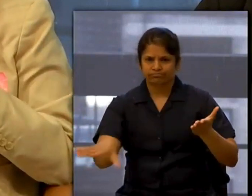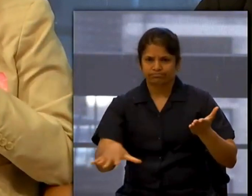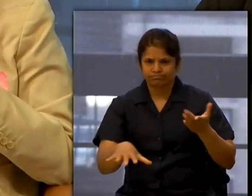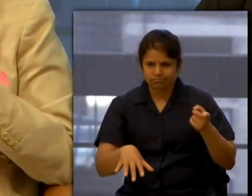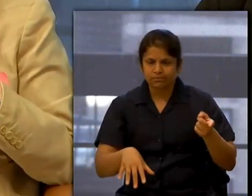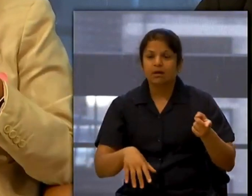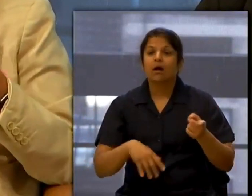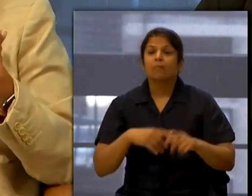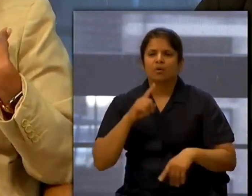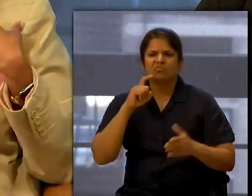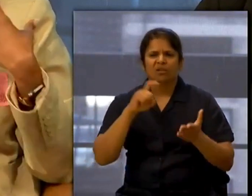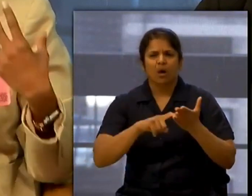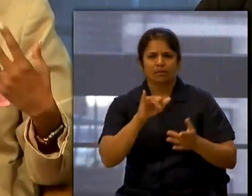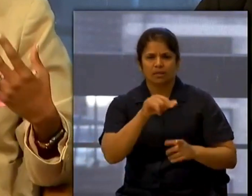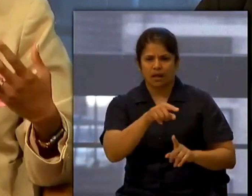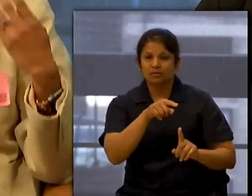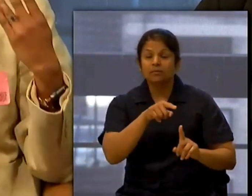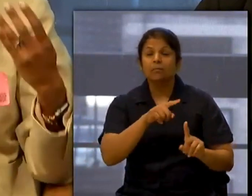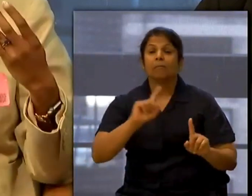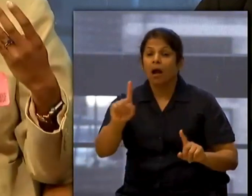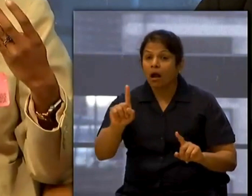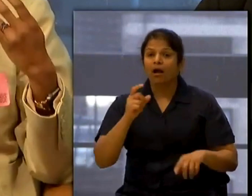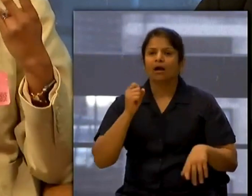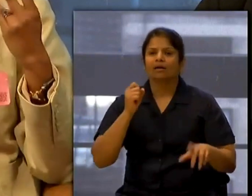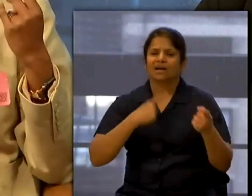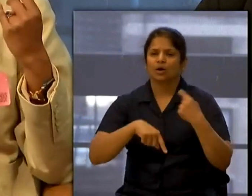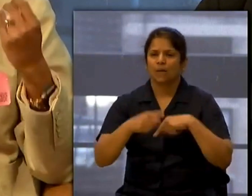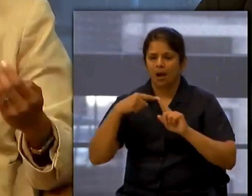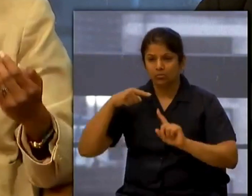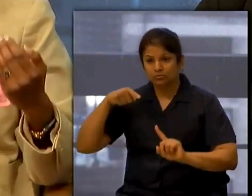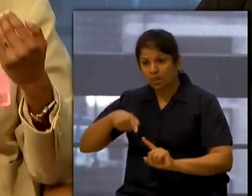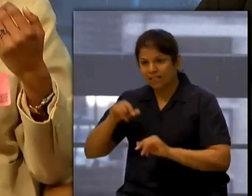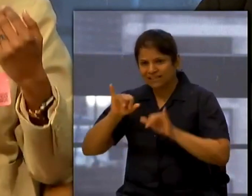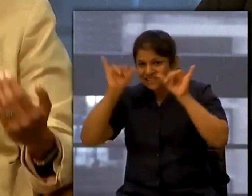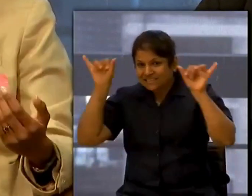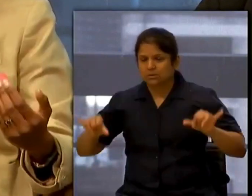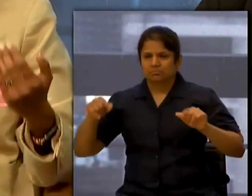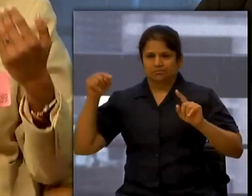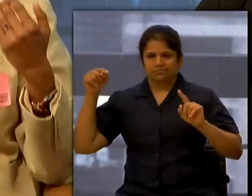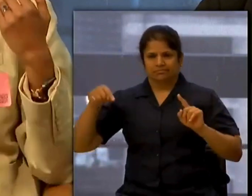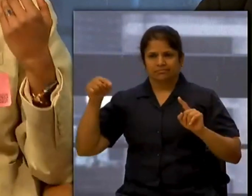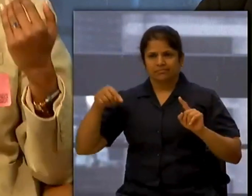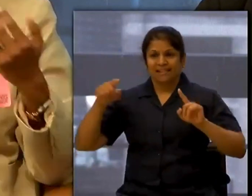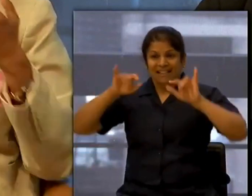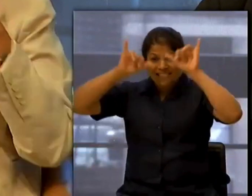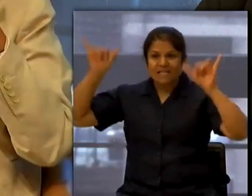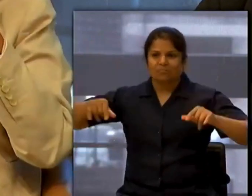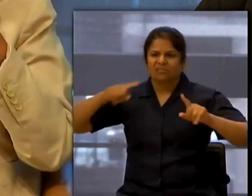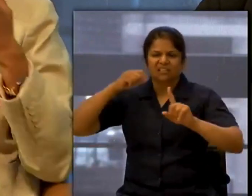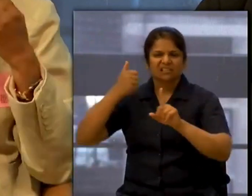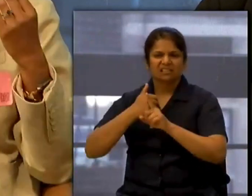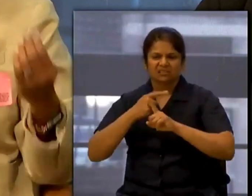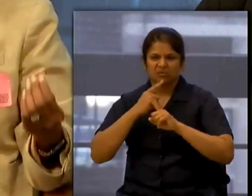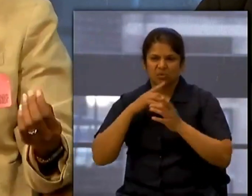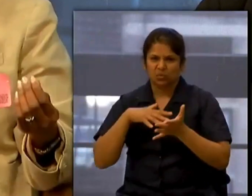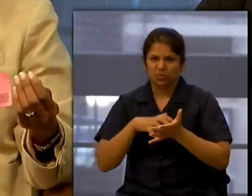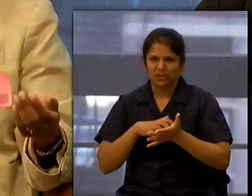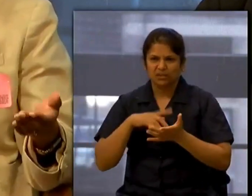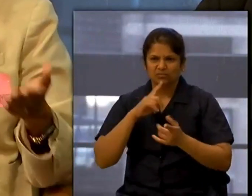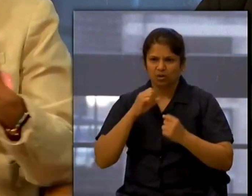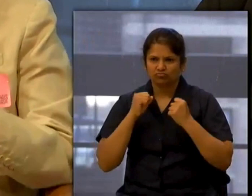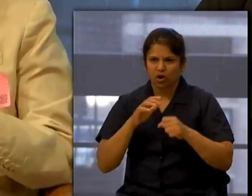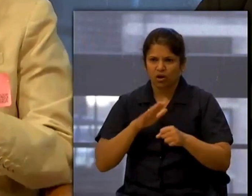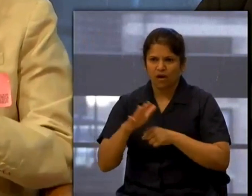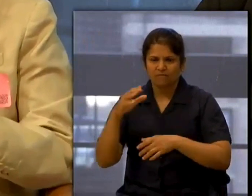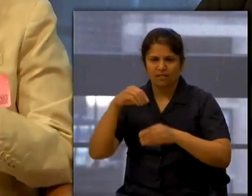it all goes back to the system of like not having a robust infrastructure and a robust care program to provide for the